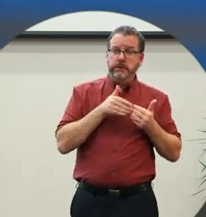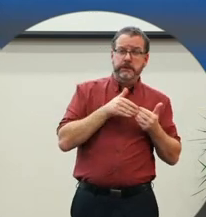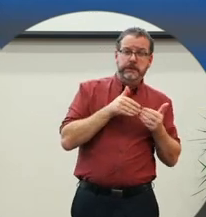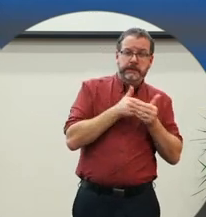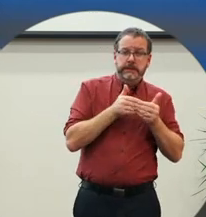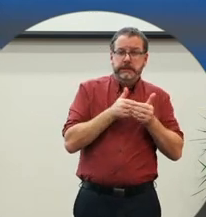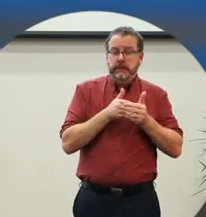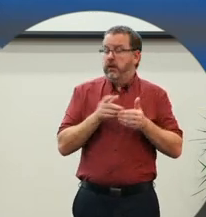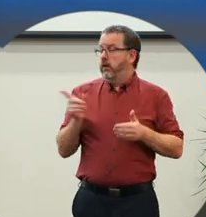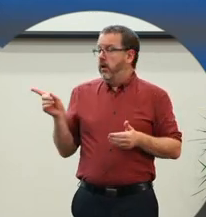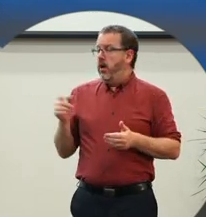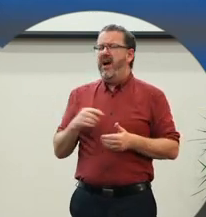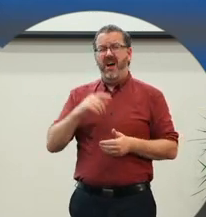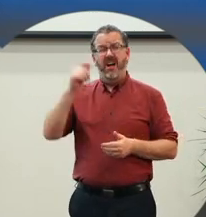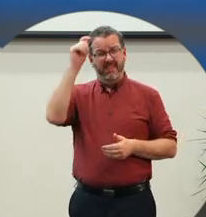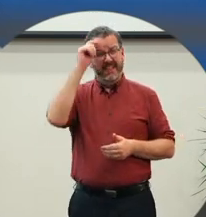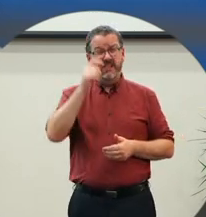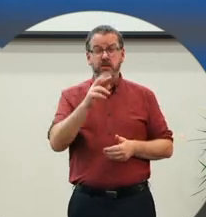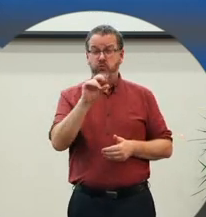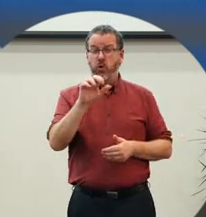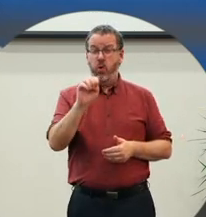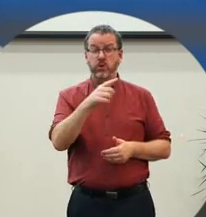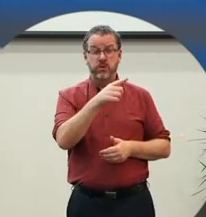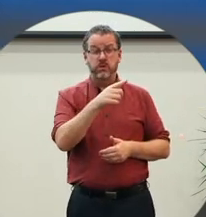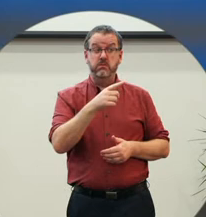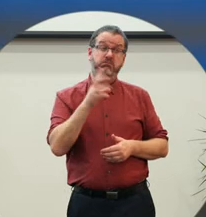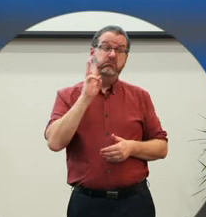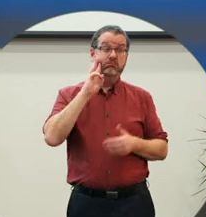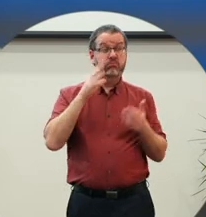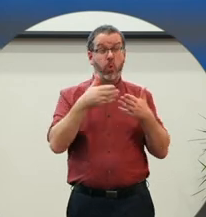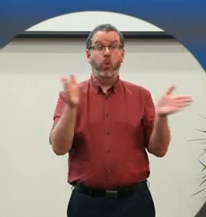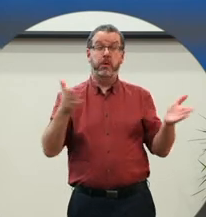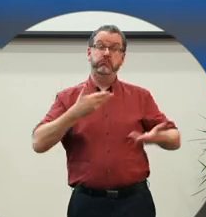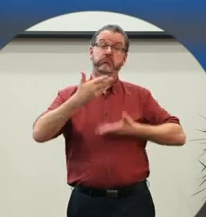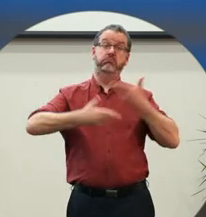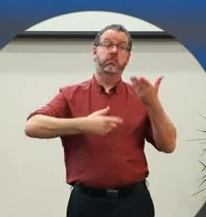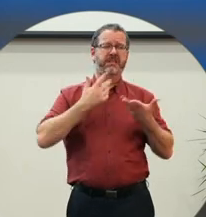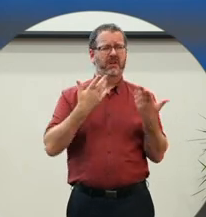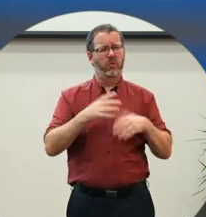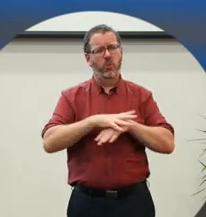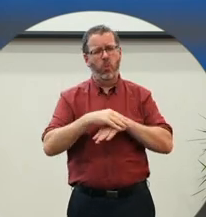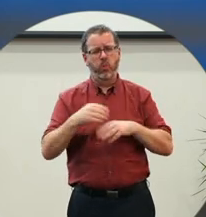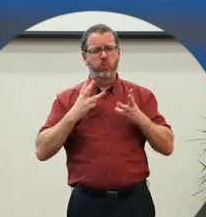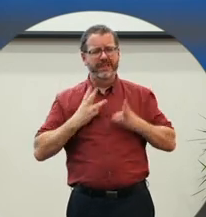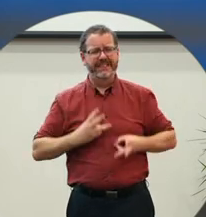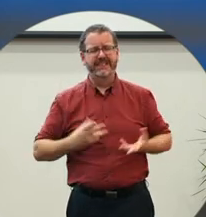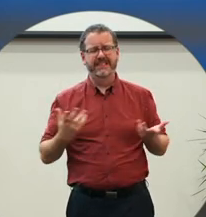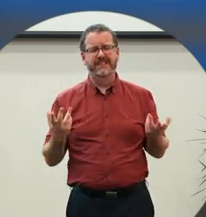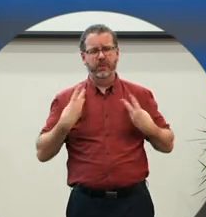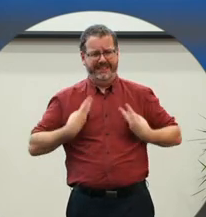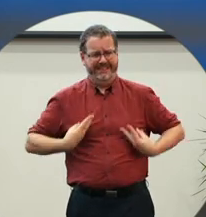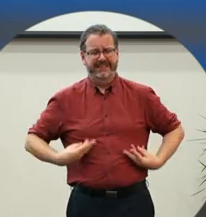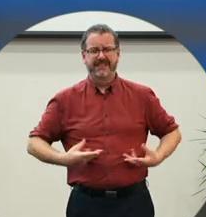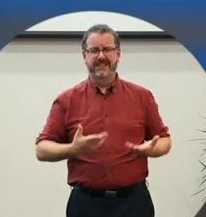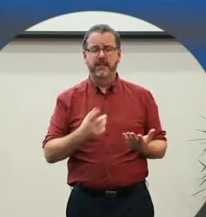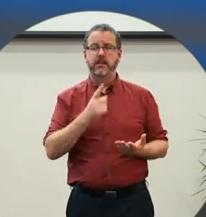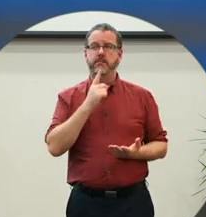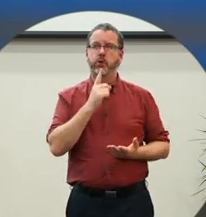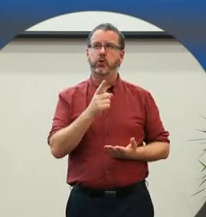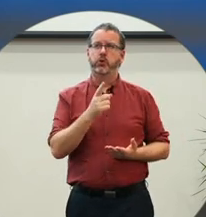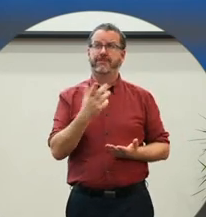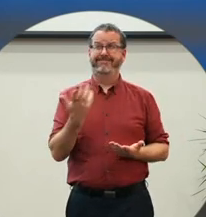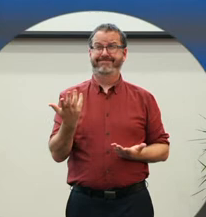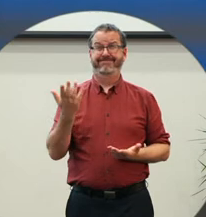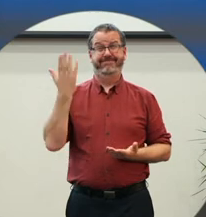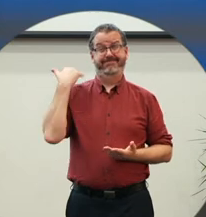would say she would be, but she's just so frail at the moment. Mm. But I think in the wider picture, I don't know why unionists